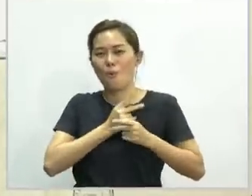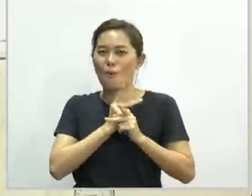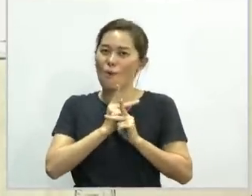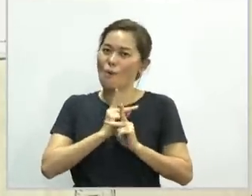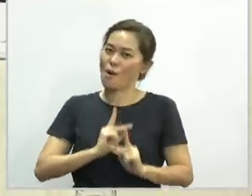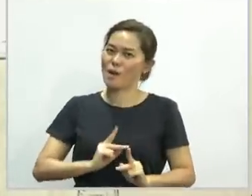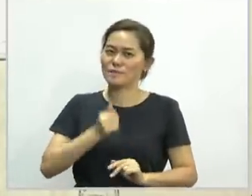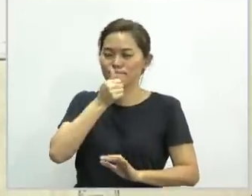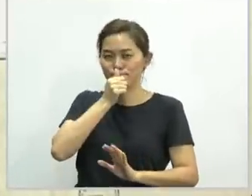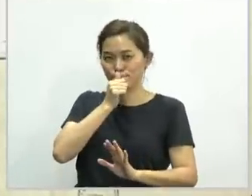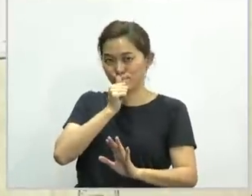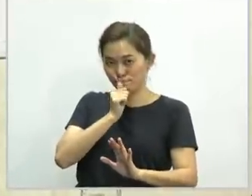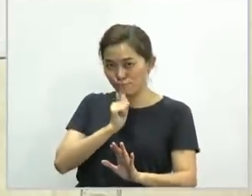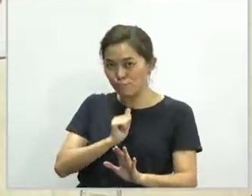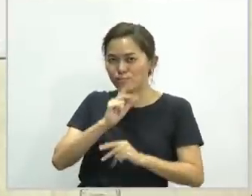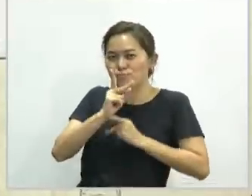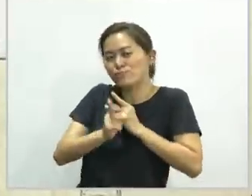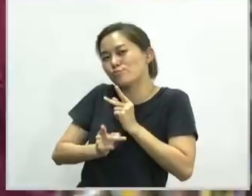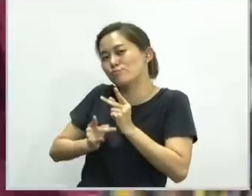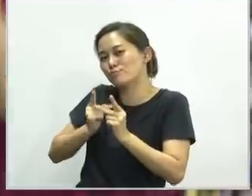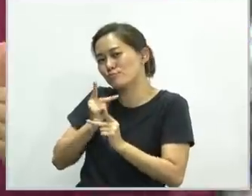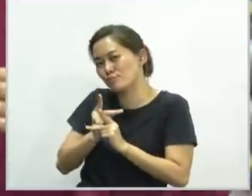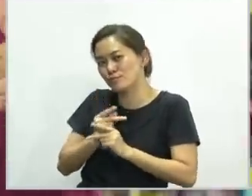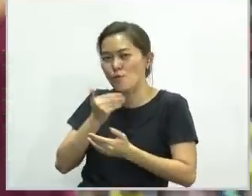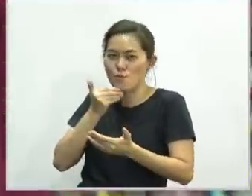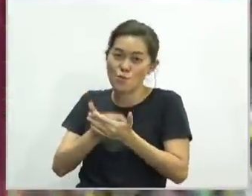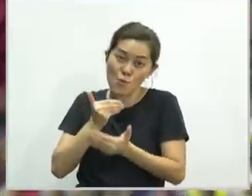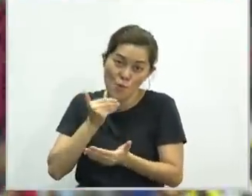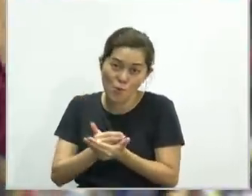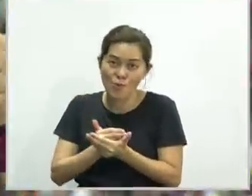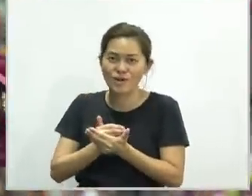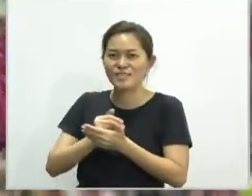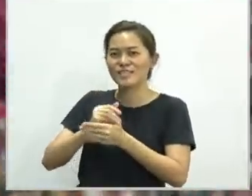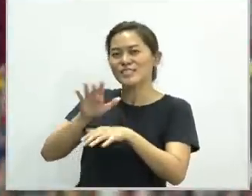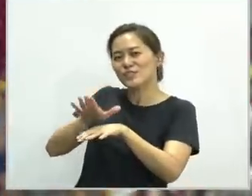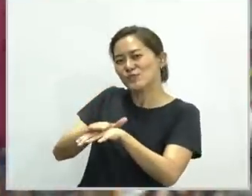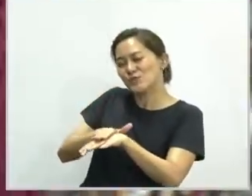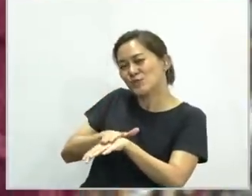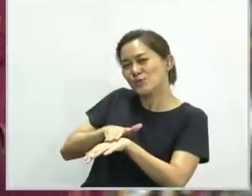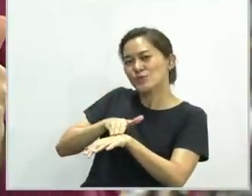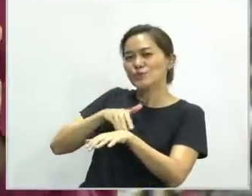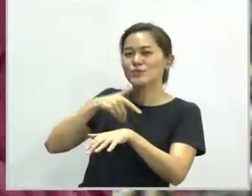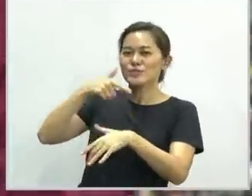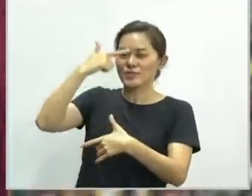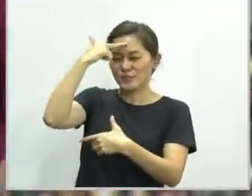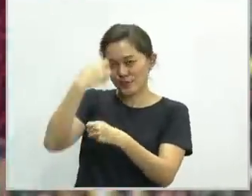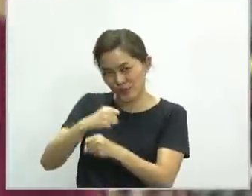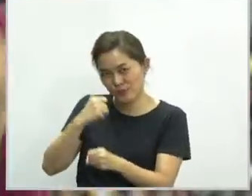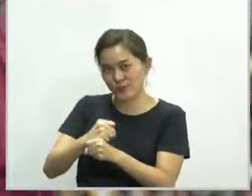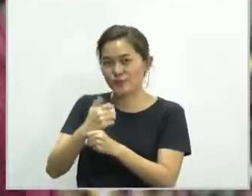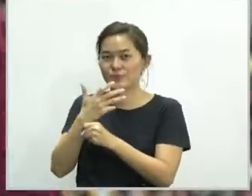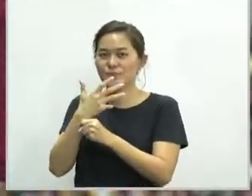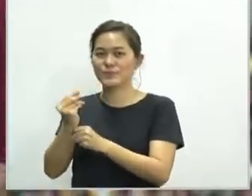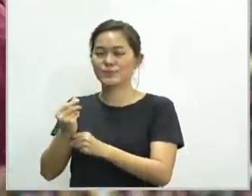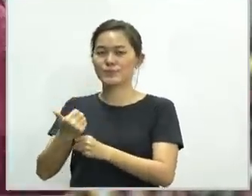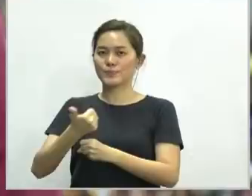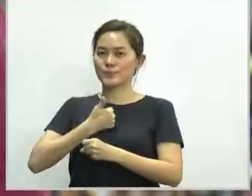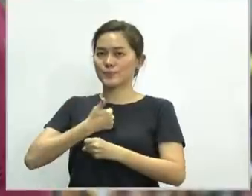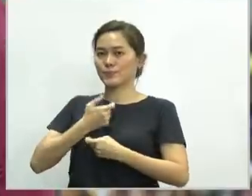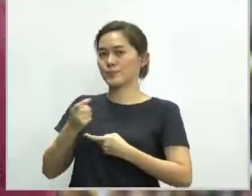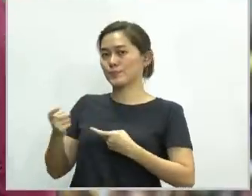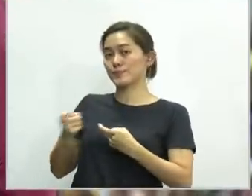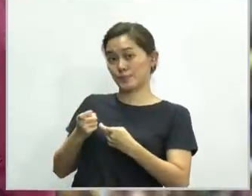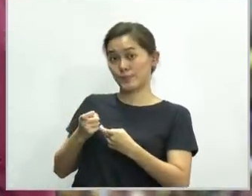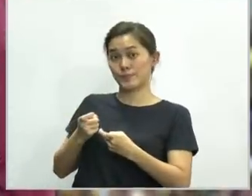peace, patience, kindness, goodness, gentleness, faithfulness, and